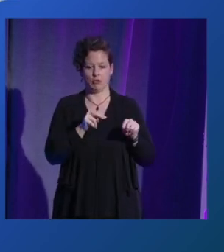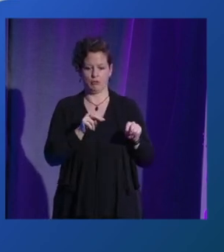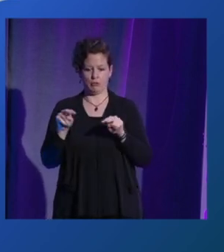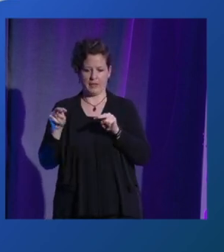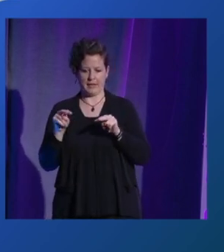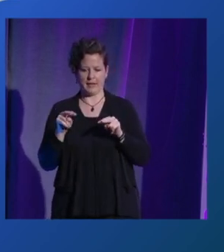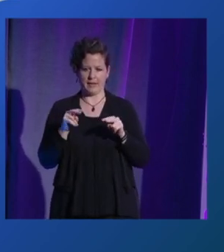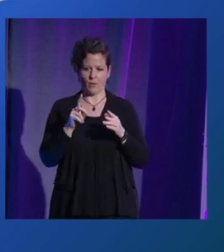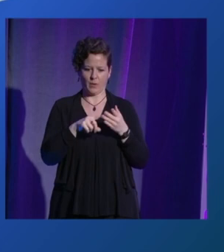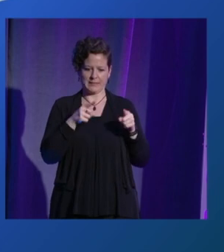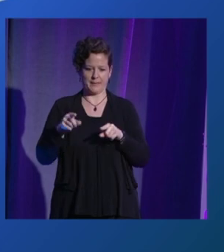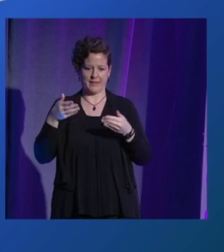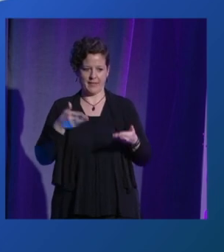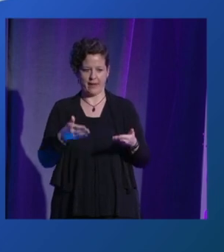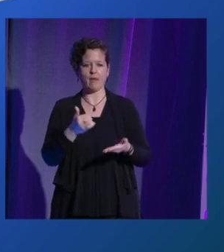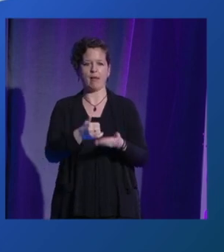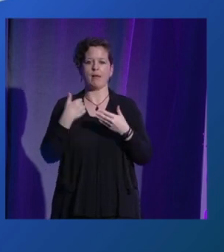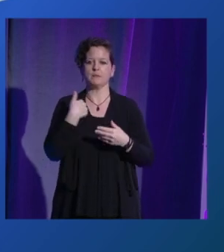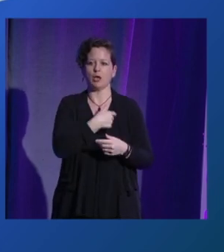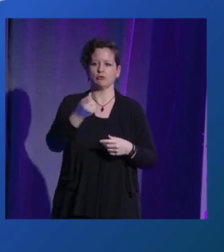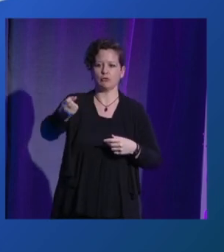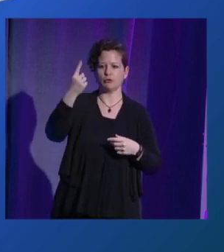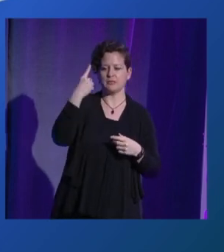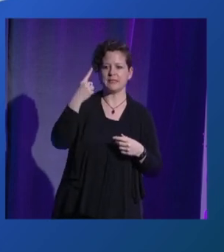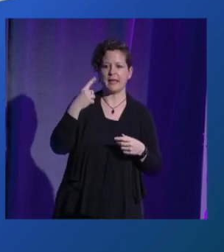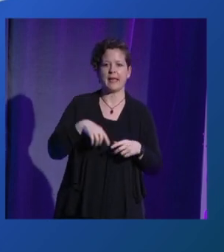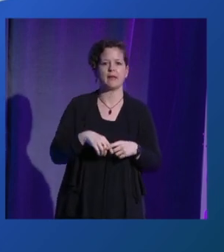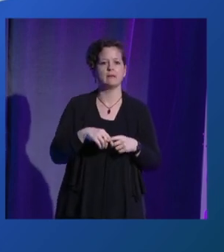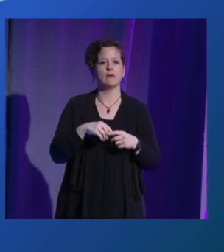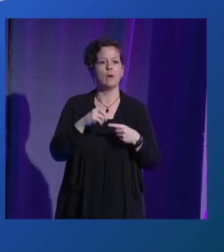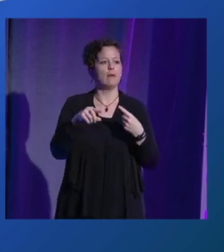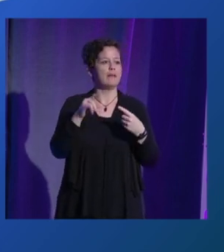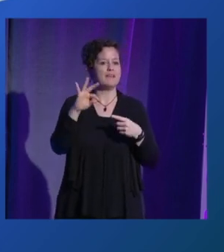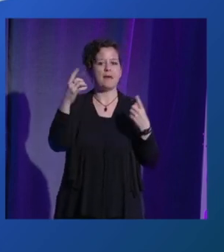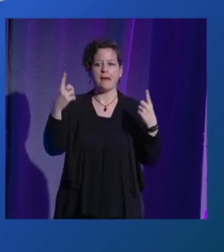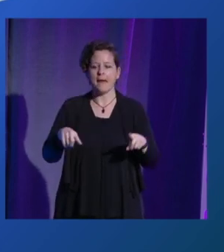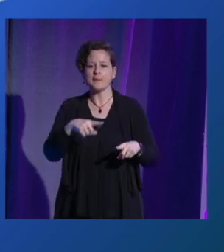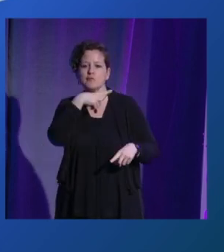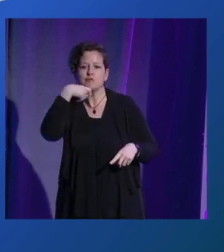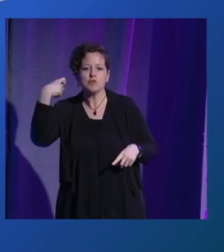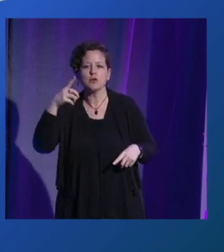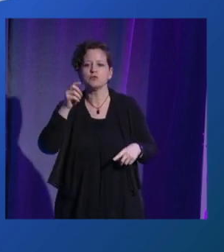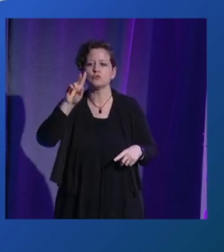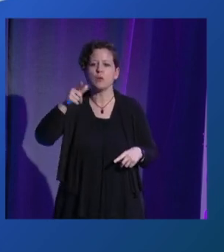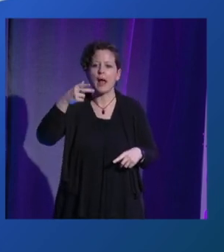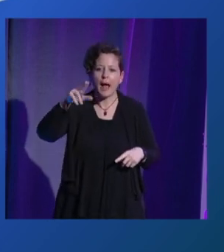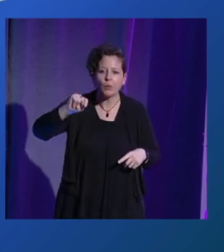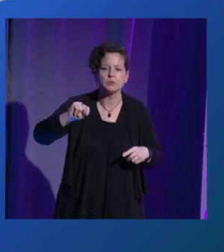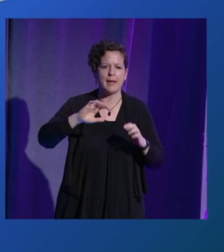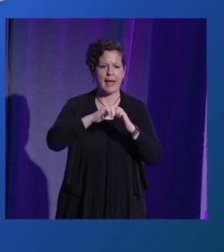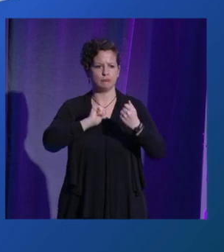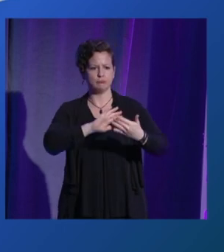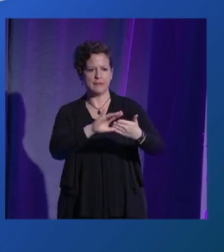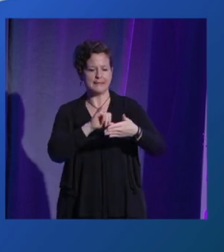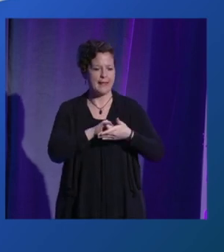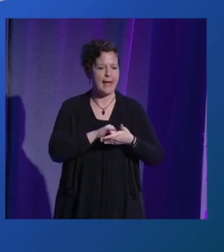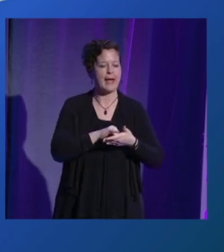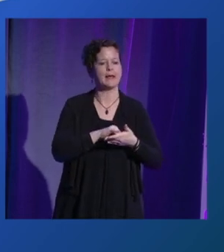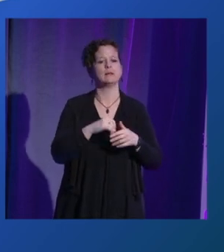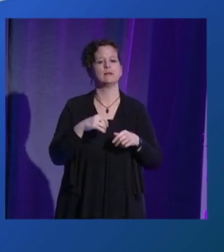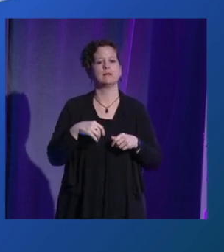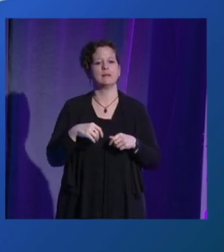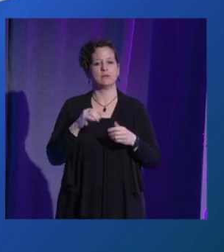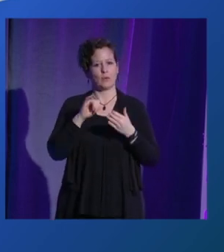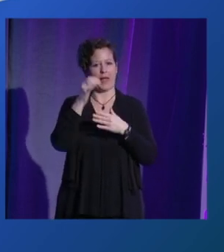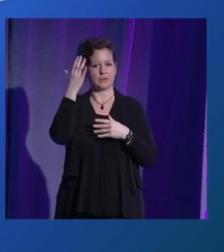then we can understand like predict they responds to Drought or less more nitrogen and this that um and that requires big